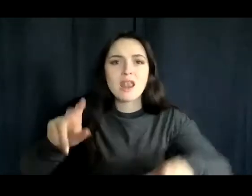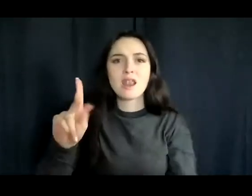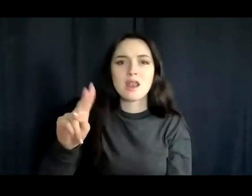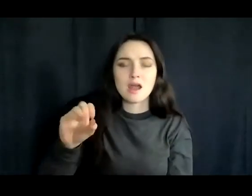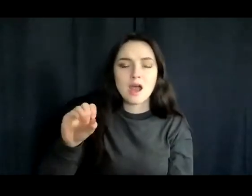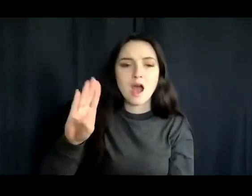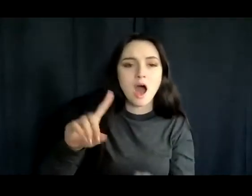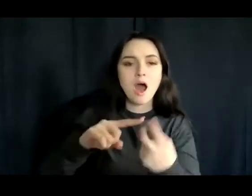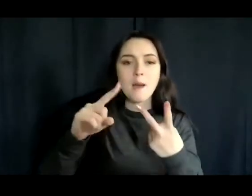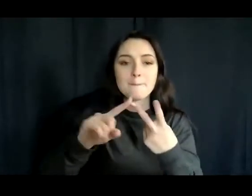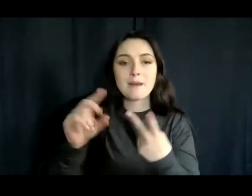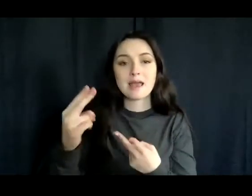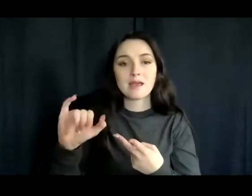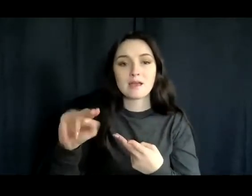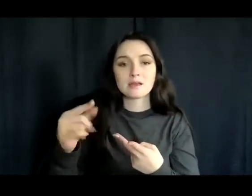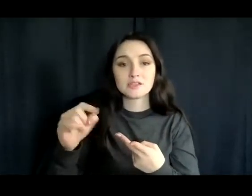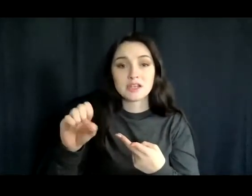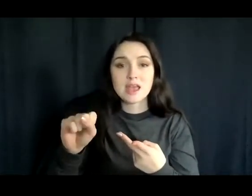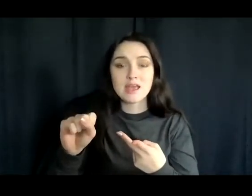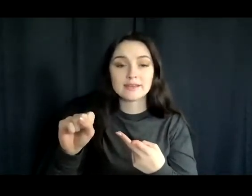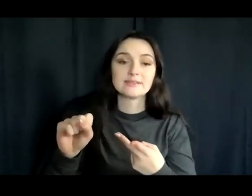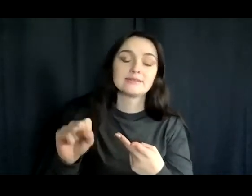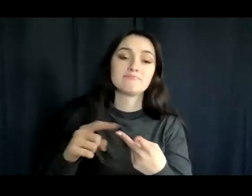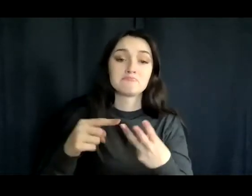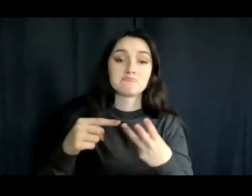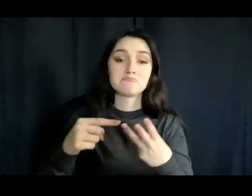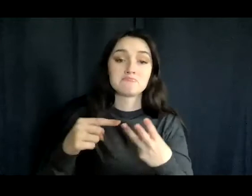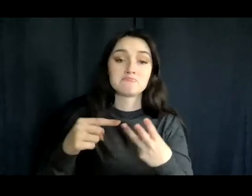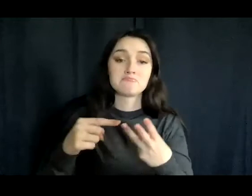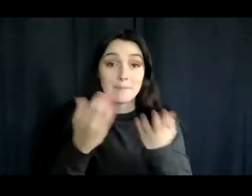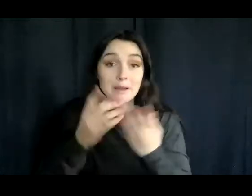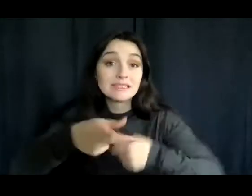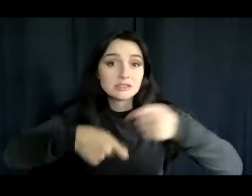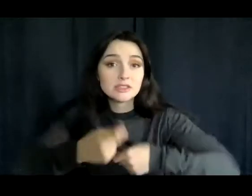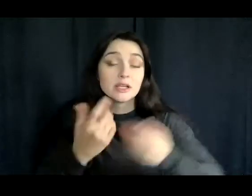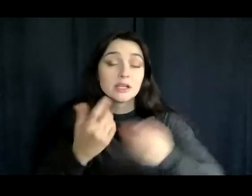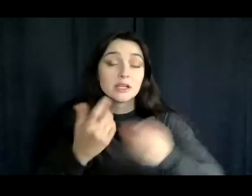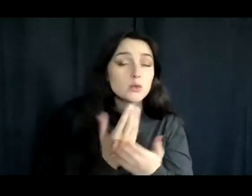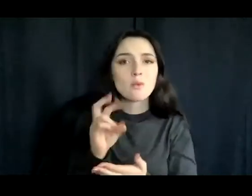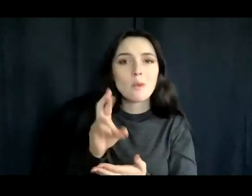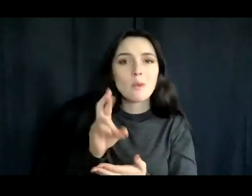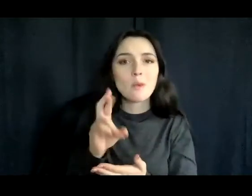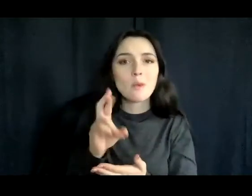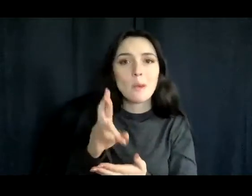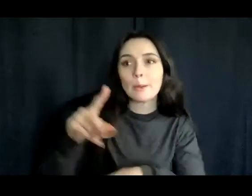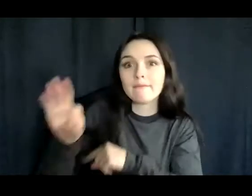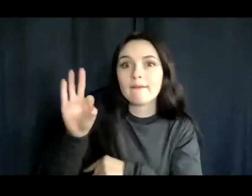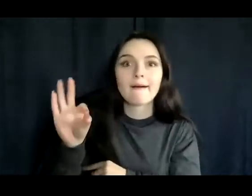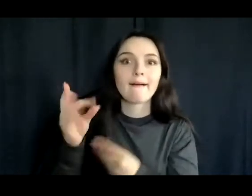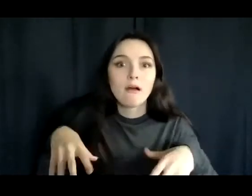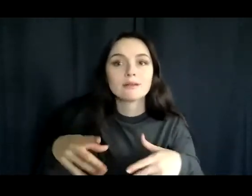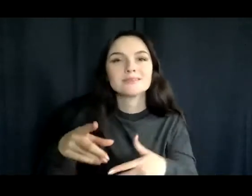drawer pulls that you maybe need to replace, or you need, you lost one somehow.